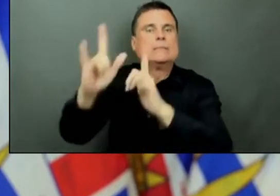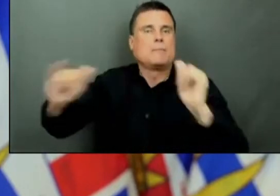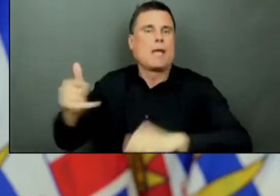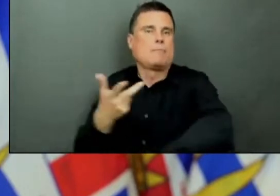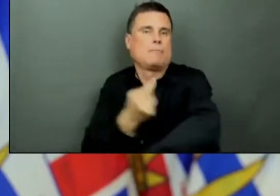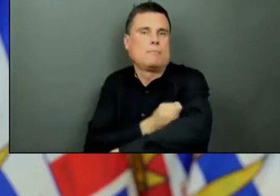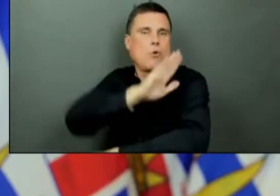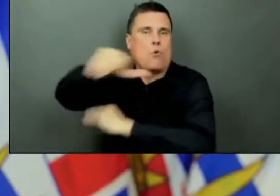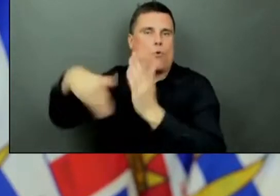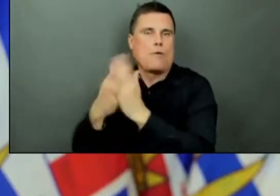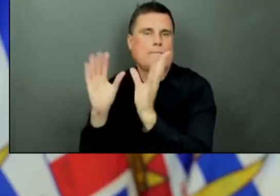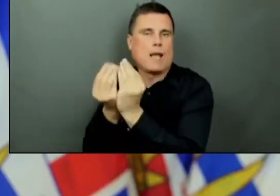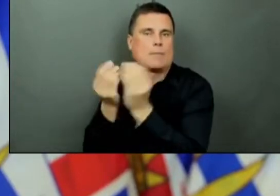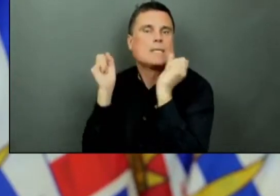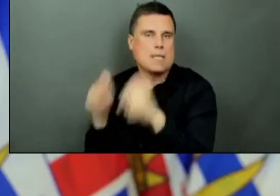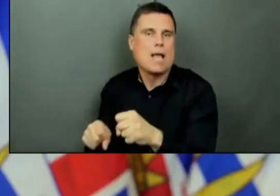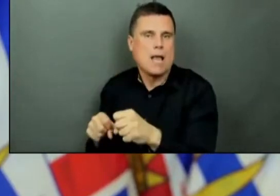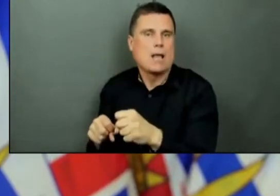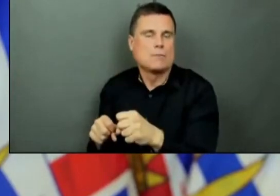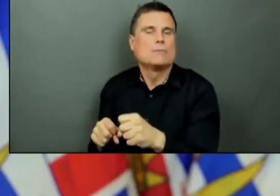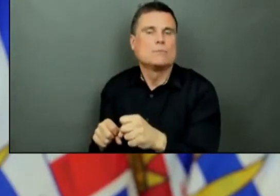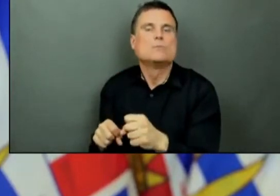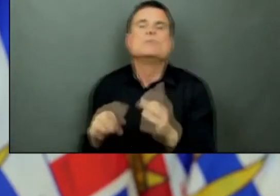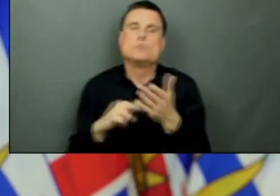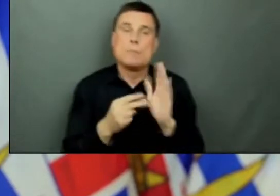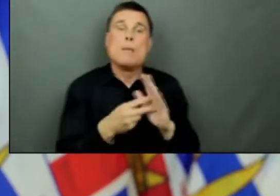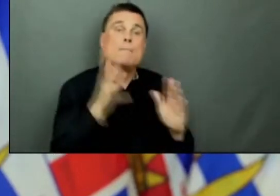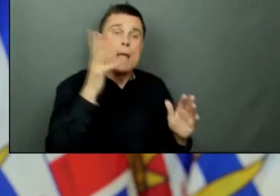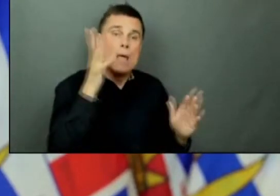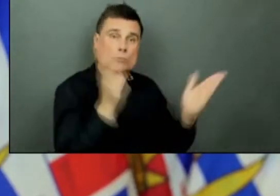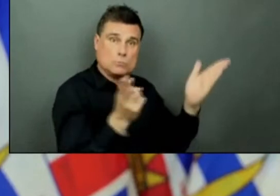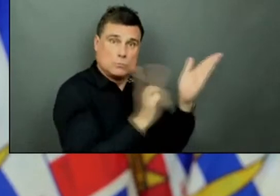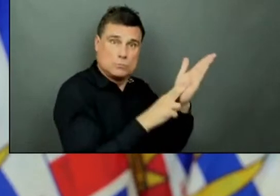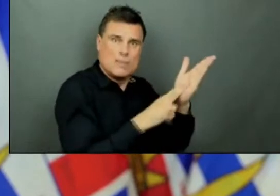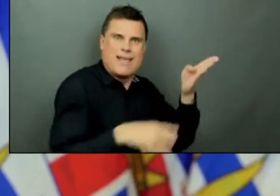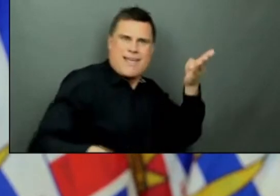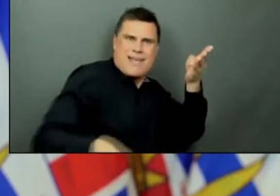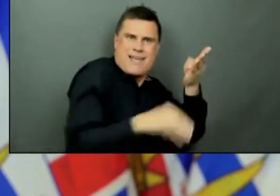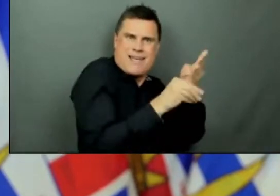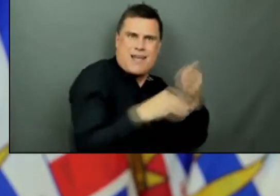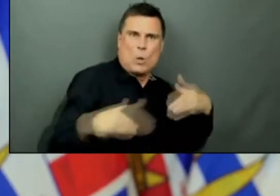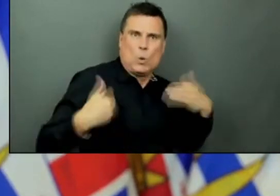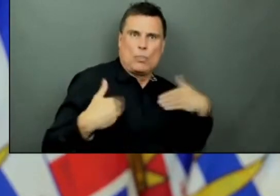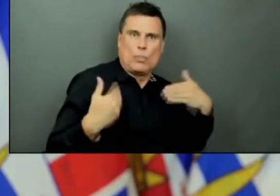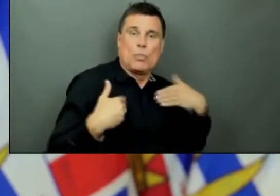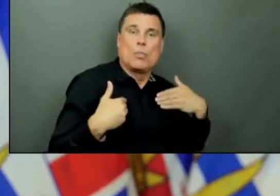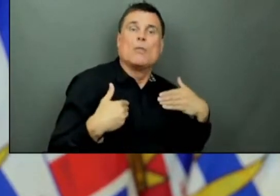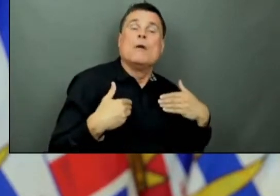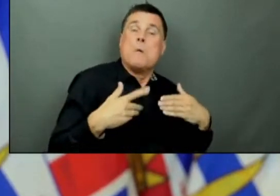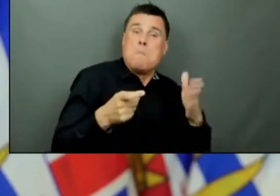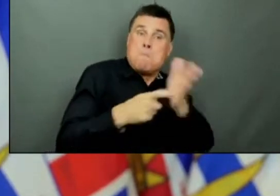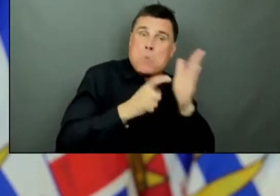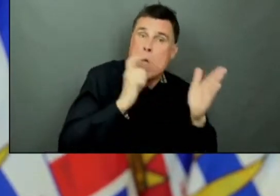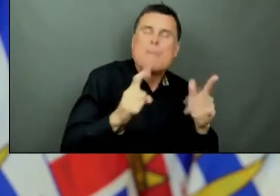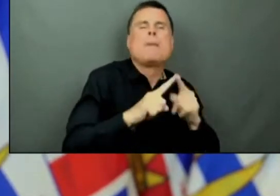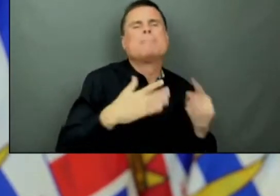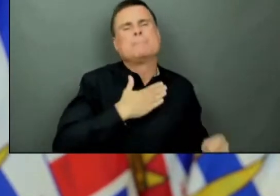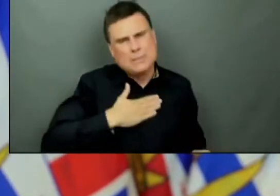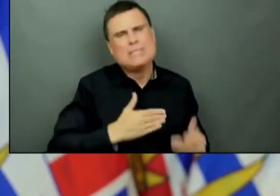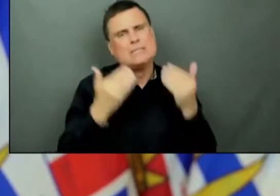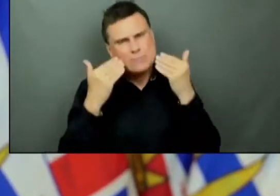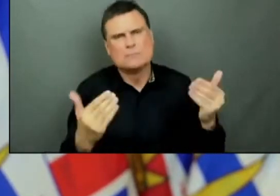it helps if you register, but that's not required. Or you can, but when you do arrive at the clinic, let people know so that we